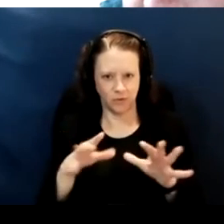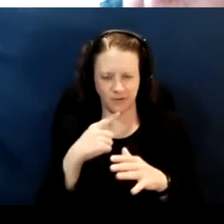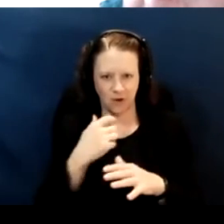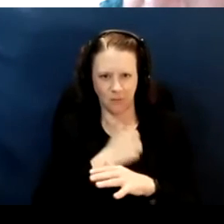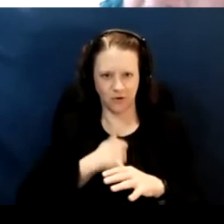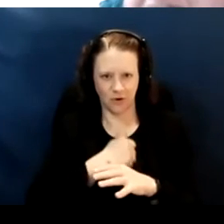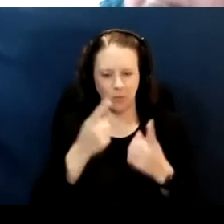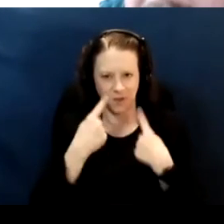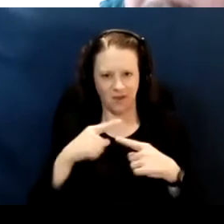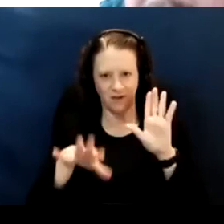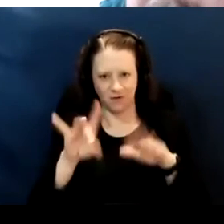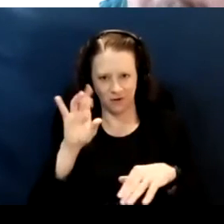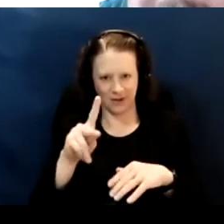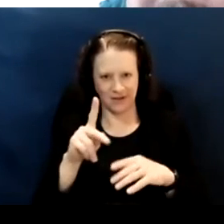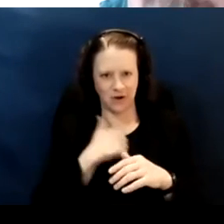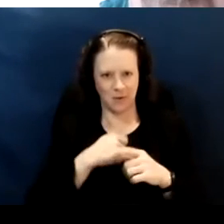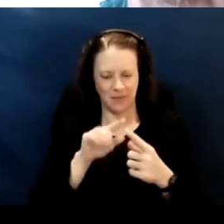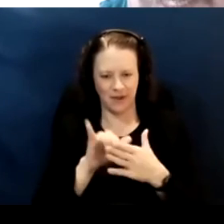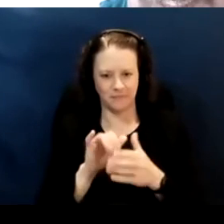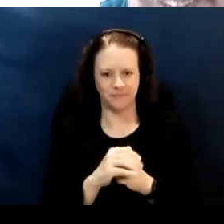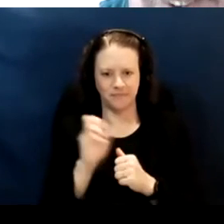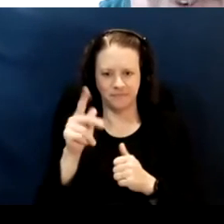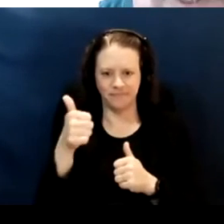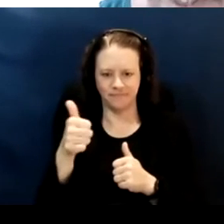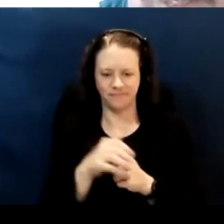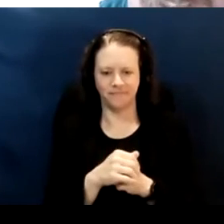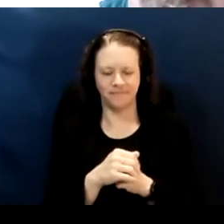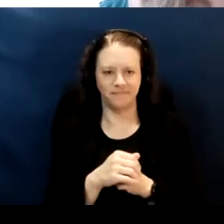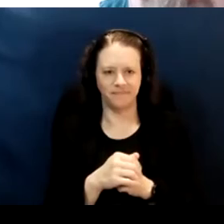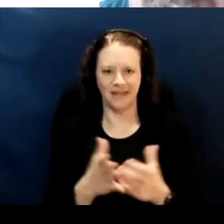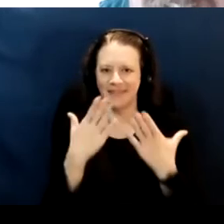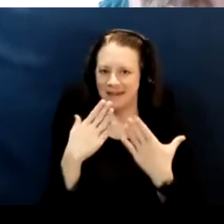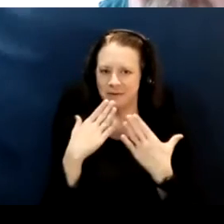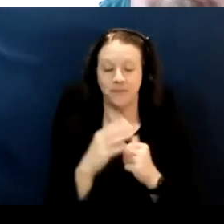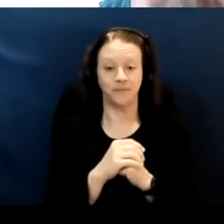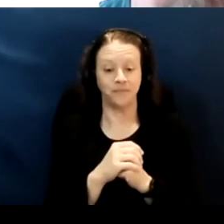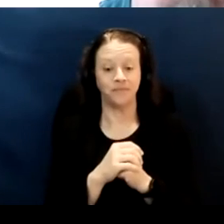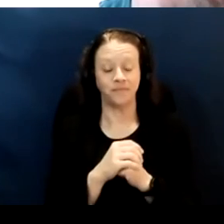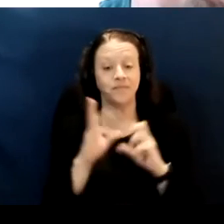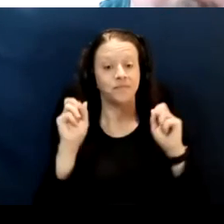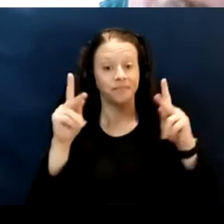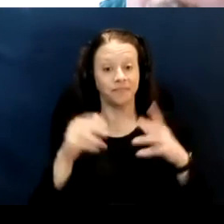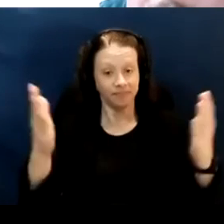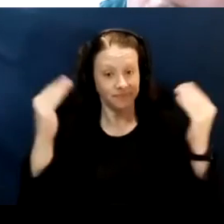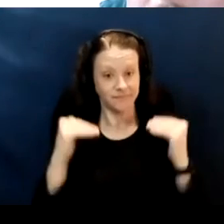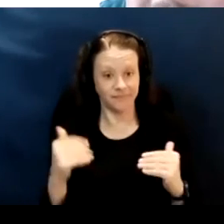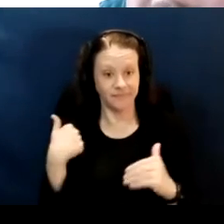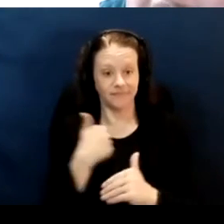Oh, here it is, thank you. Thank you, and thank you. Next, I will move